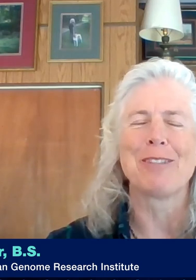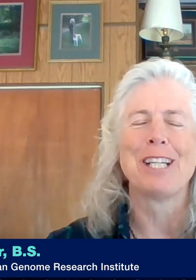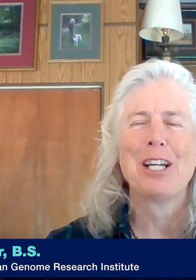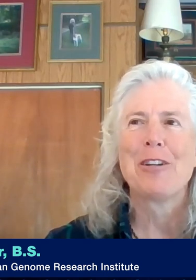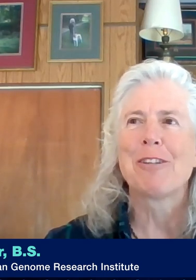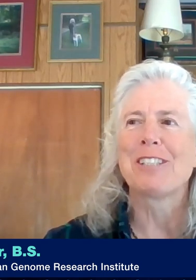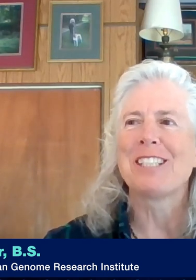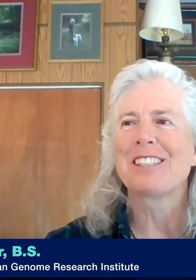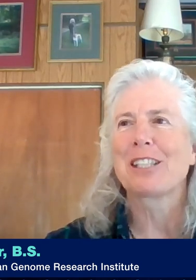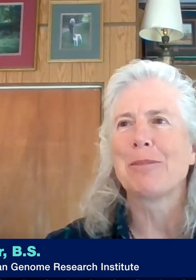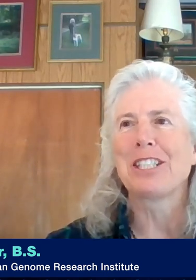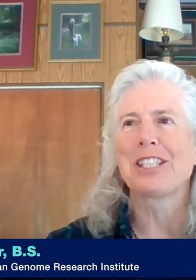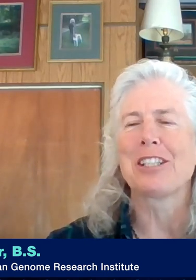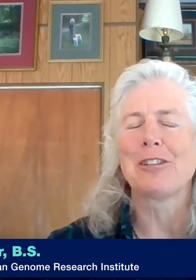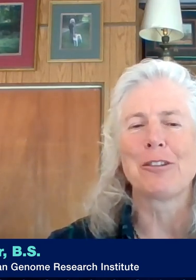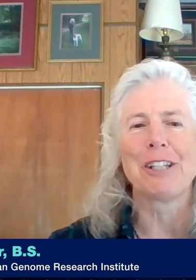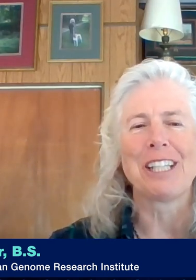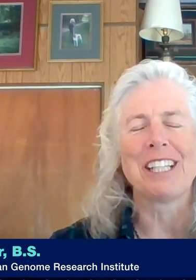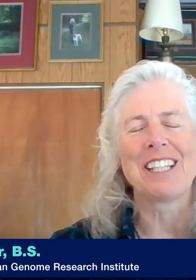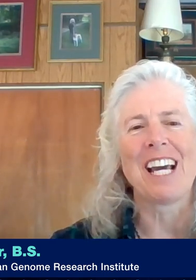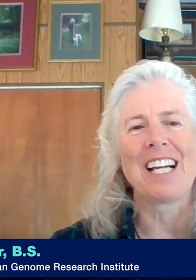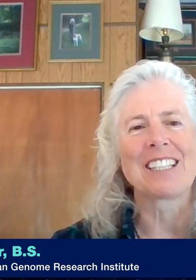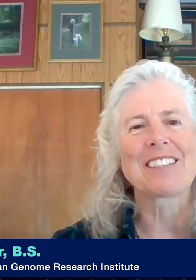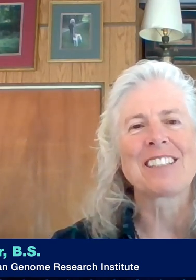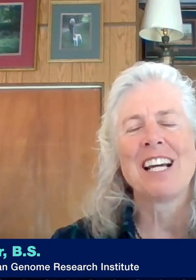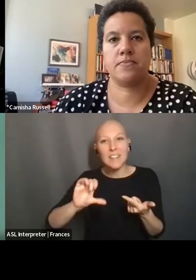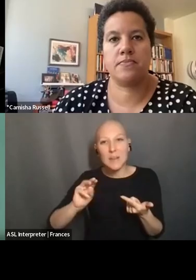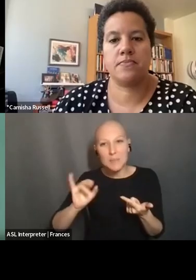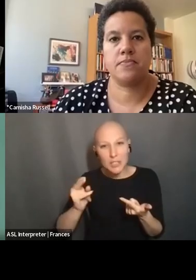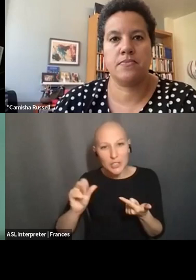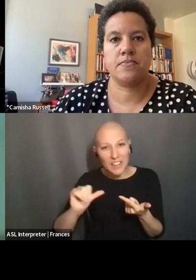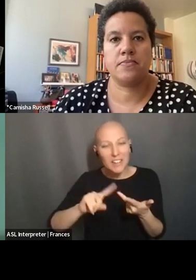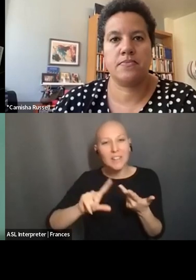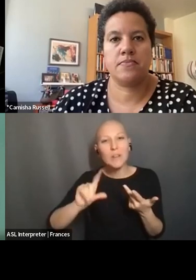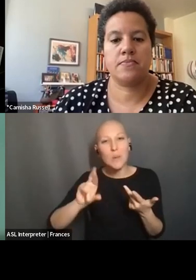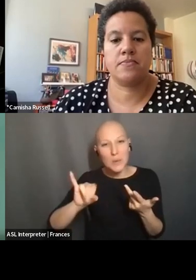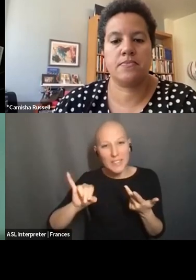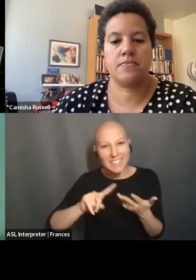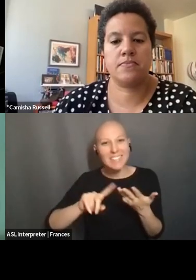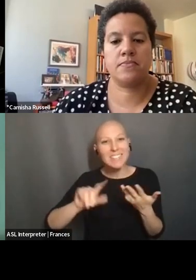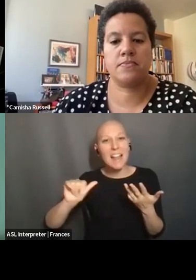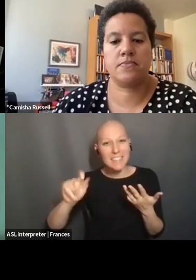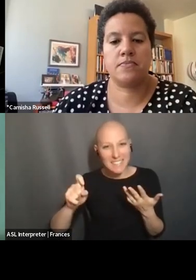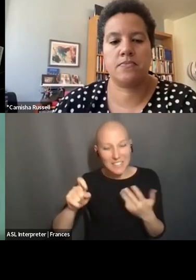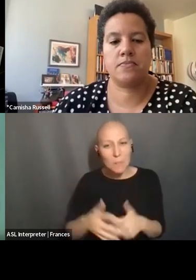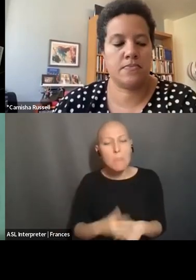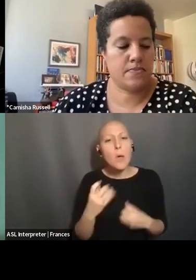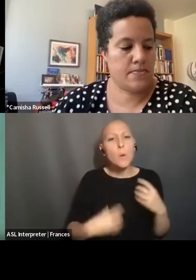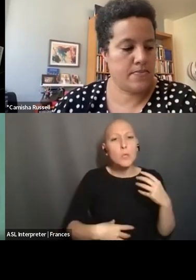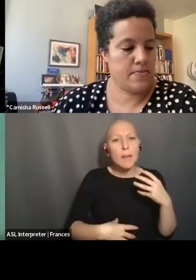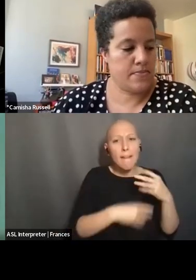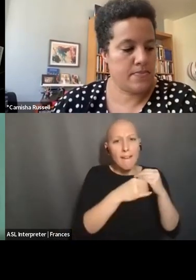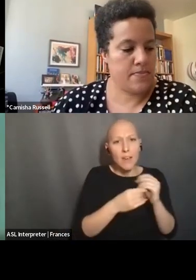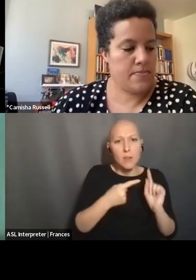with Vardeet, Camisha, Lori, and Alex. I wanted to build on Vardeet's point about the need to